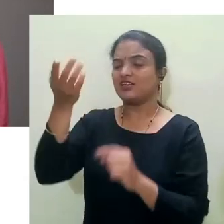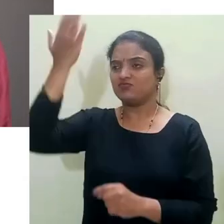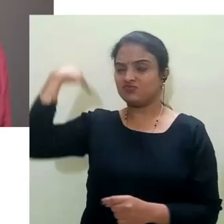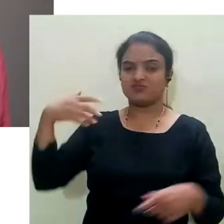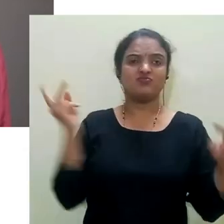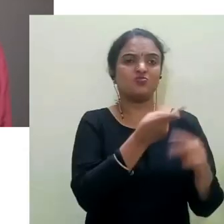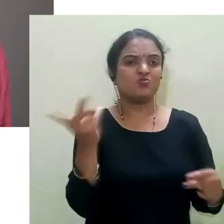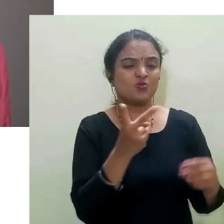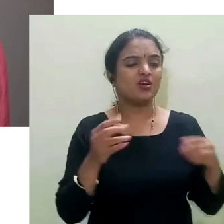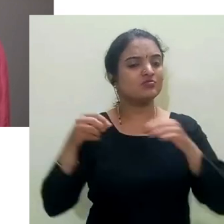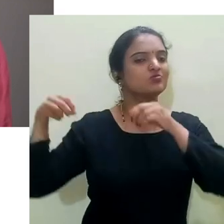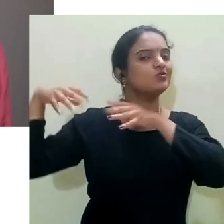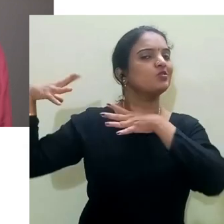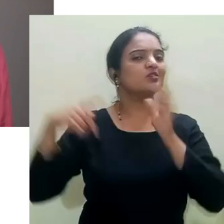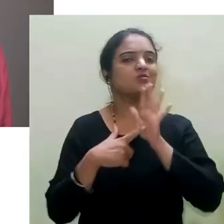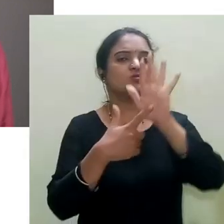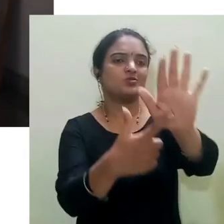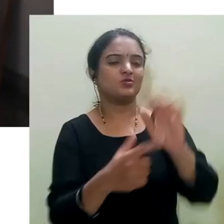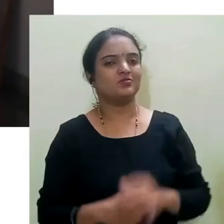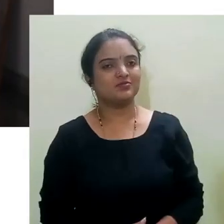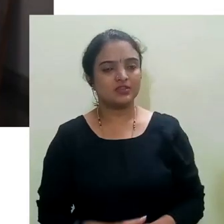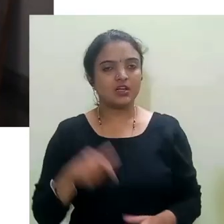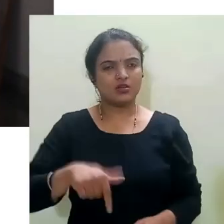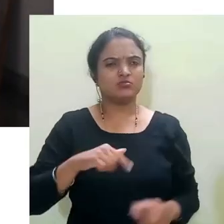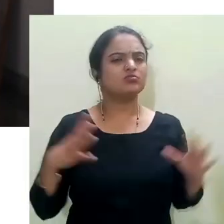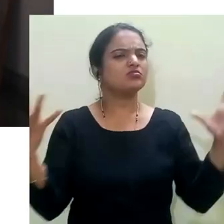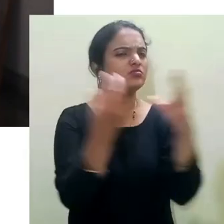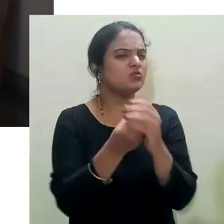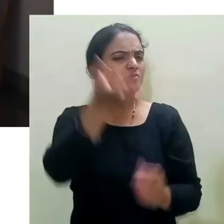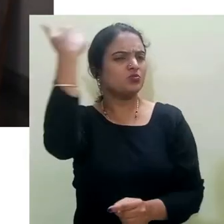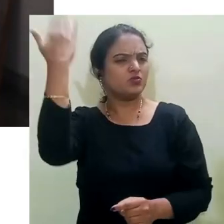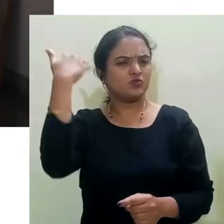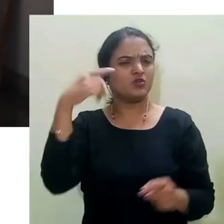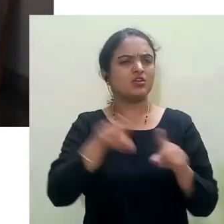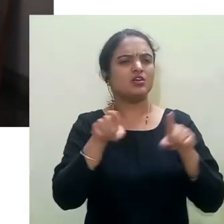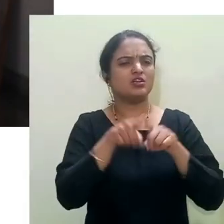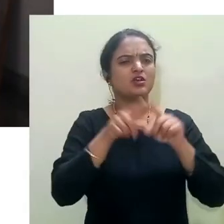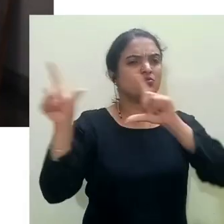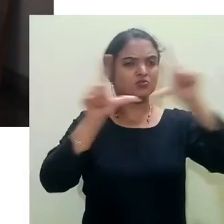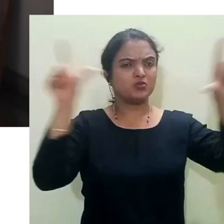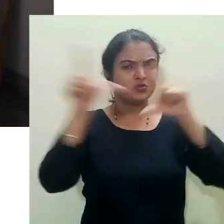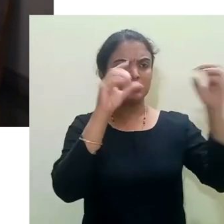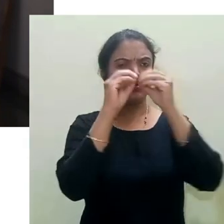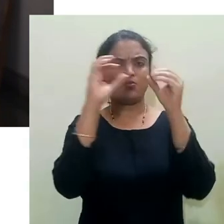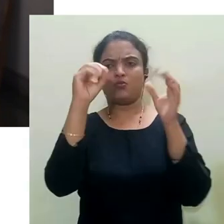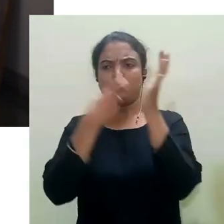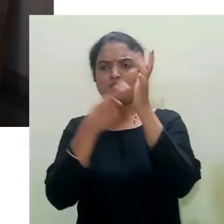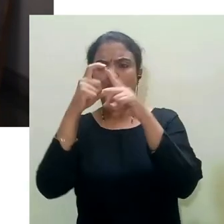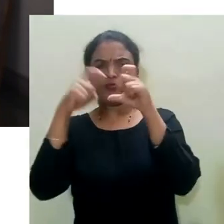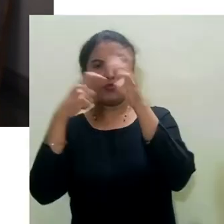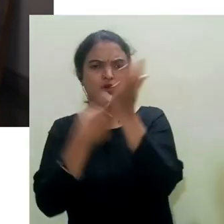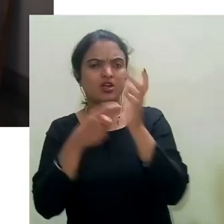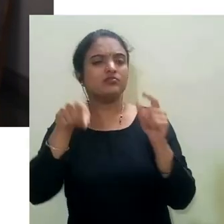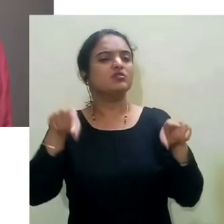and art history to a wider audience. Our collaborative series, Museums Without Borders, was really born out of